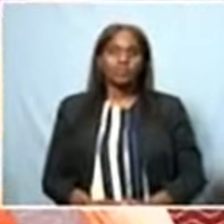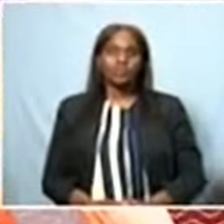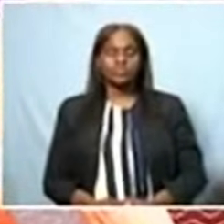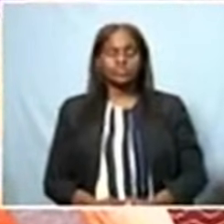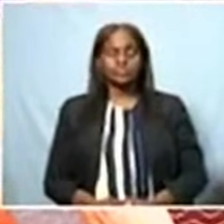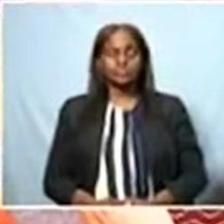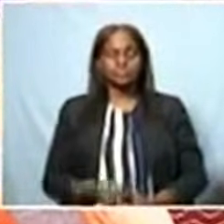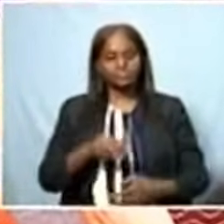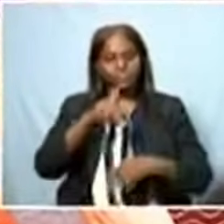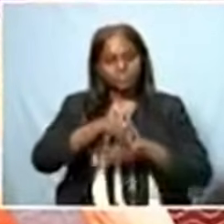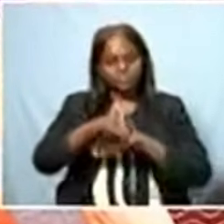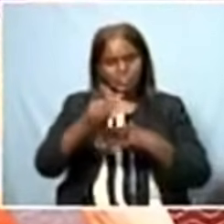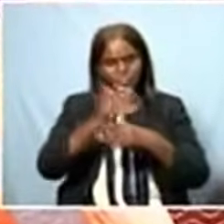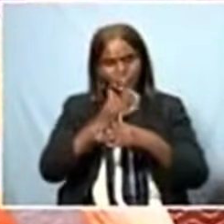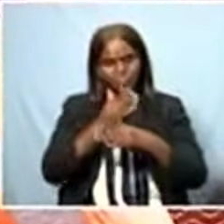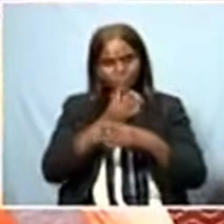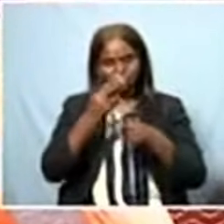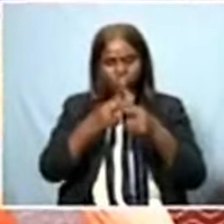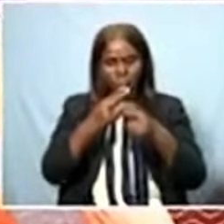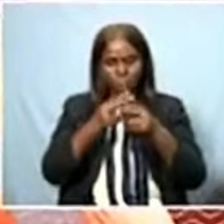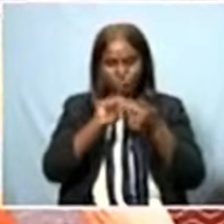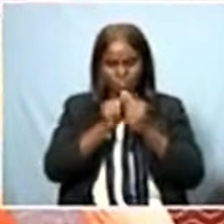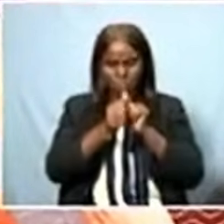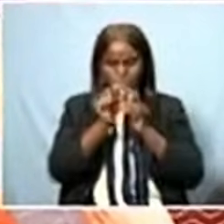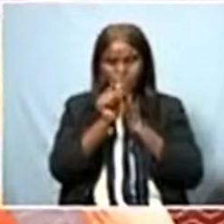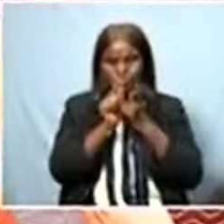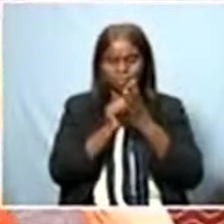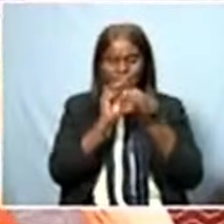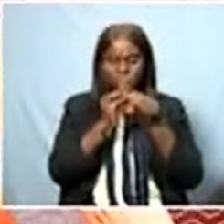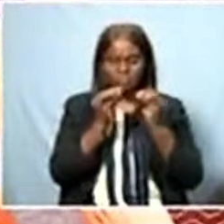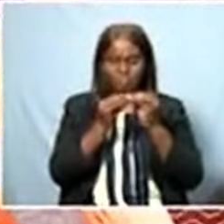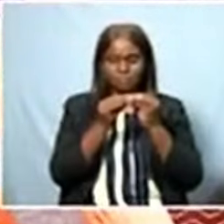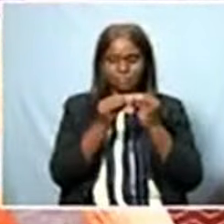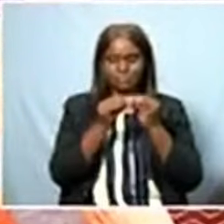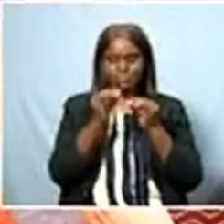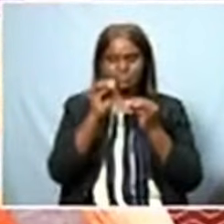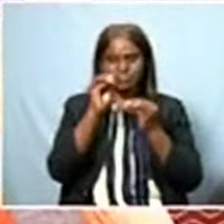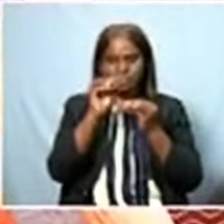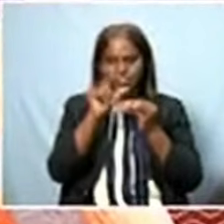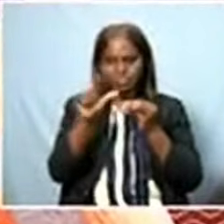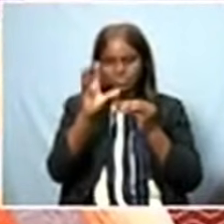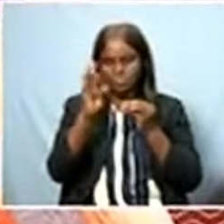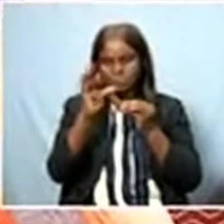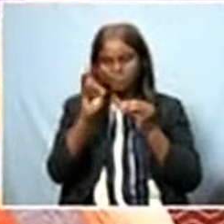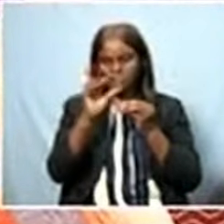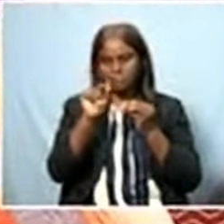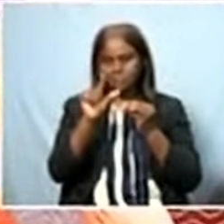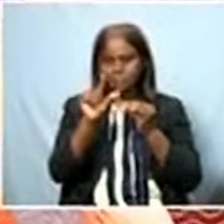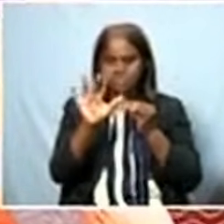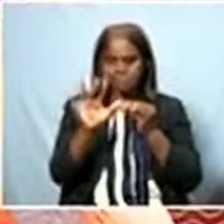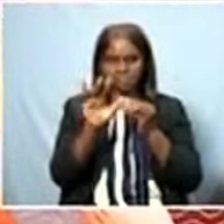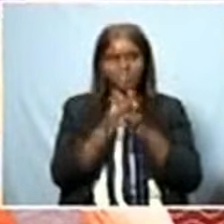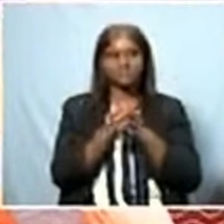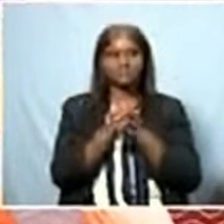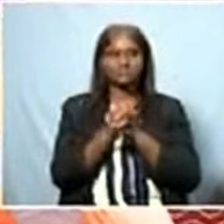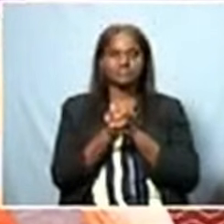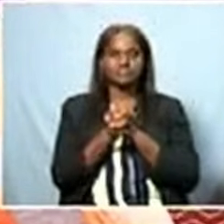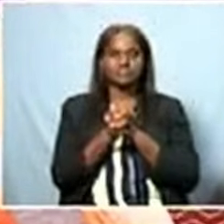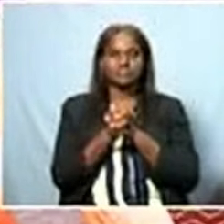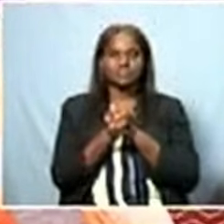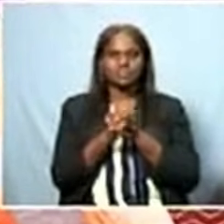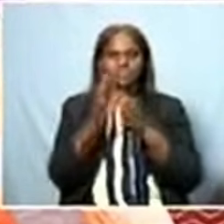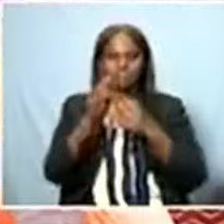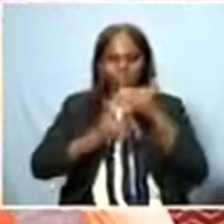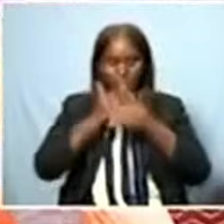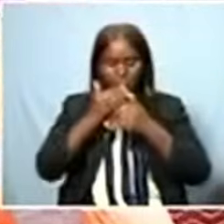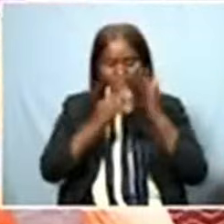The Registration of Business Names Amendment Bill, National Assembly Bill Number 26 of 2025.